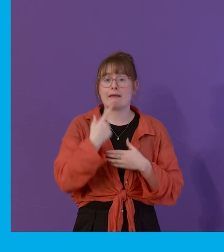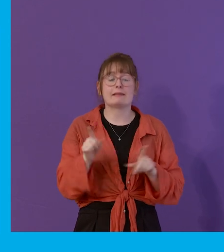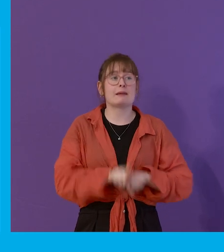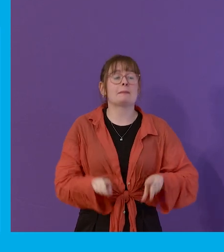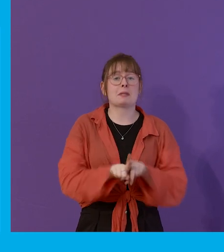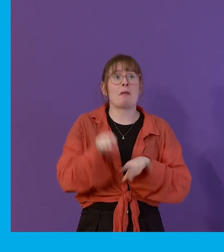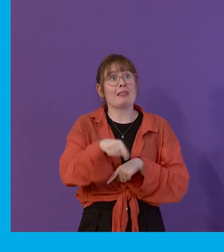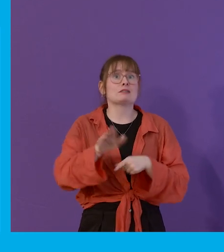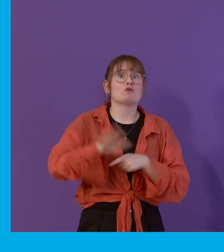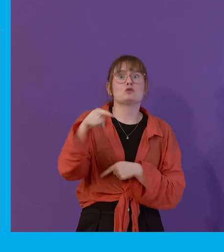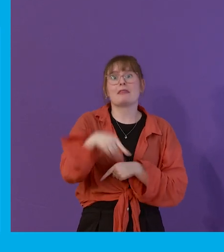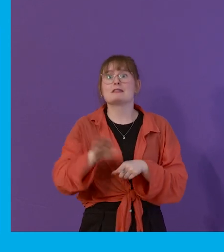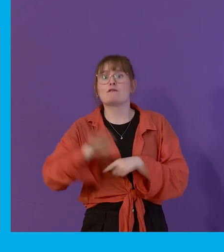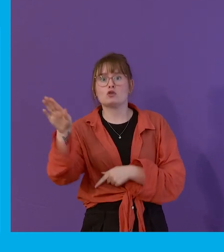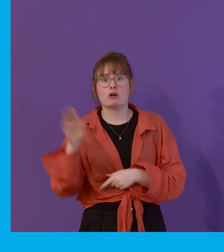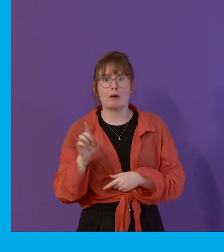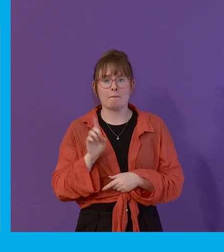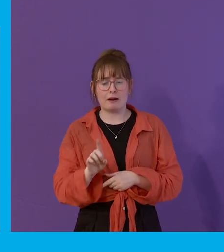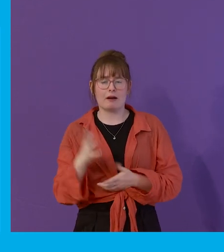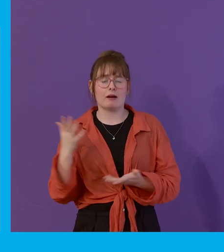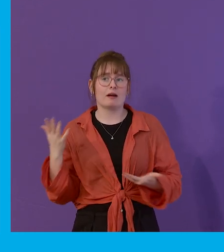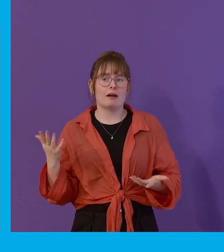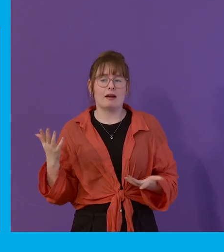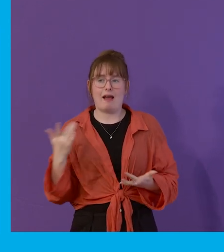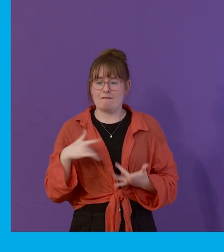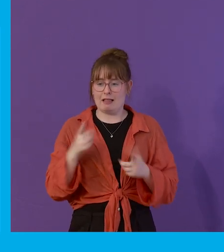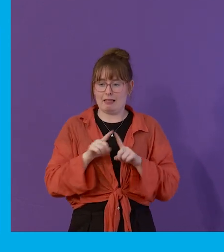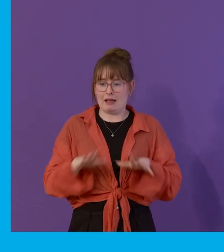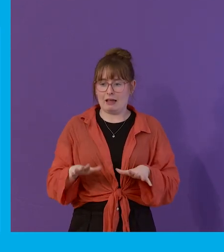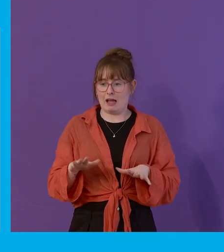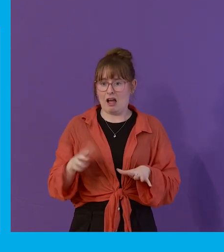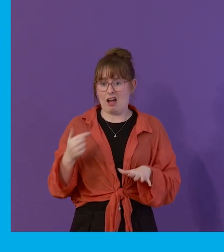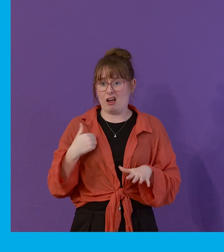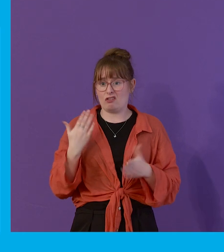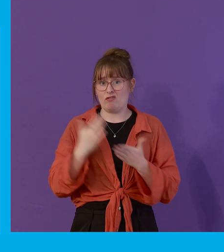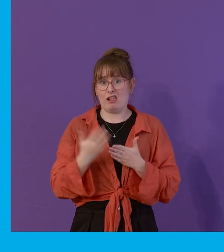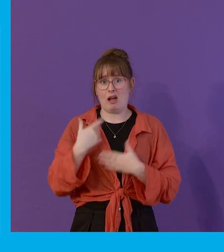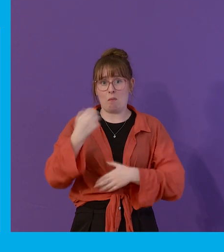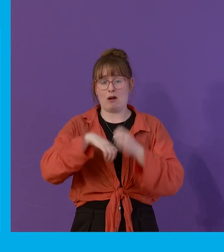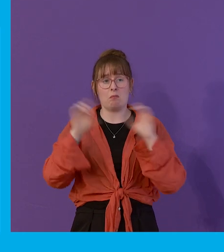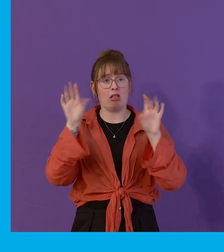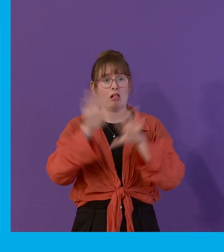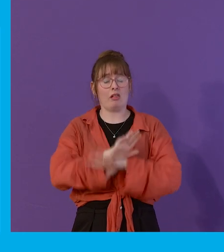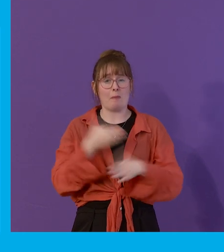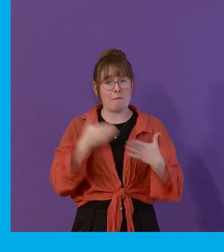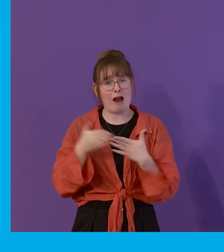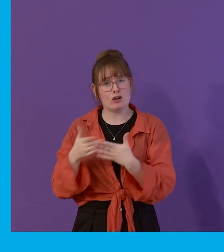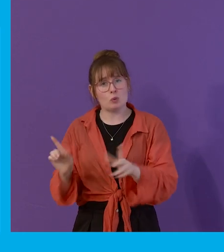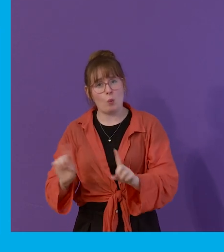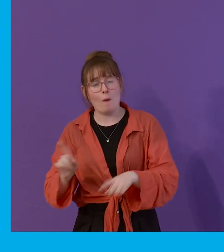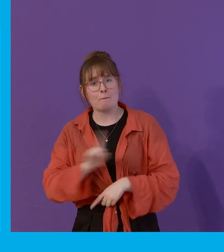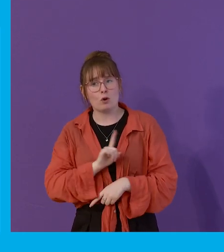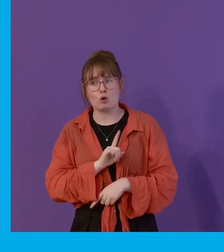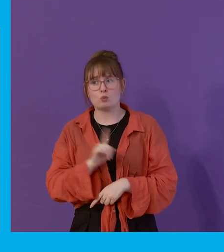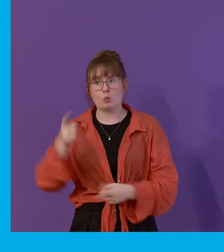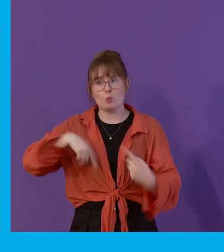and it we never quite, so I feel that I'm starting to understand less and less what the real barriers are, because we know what sort